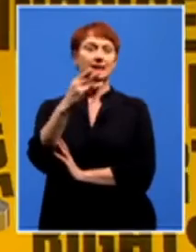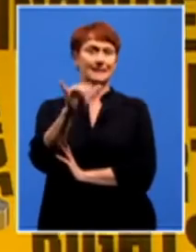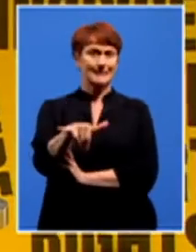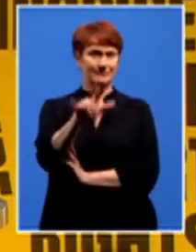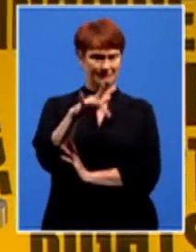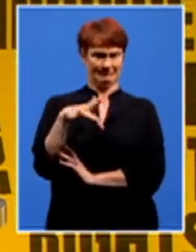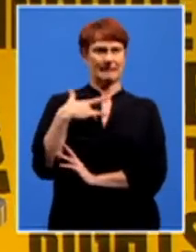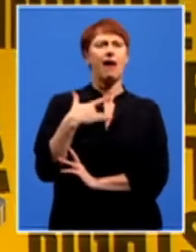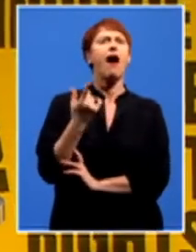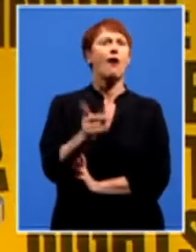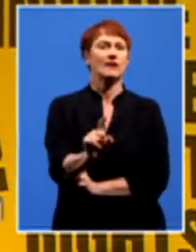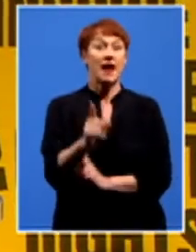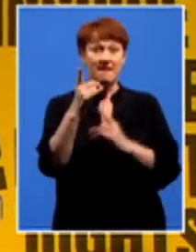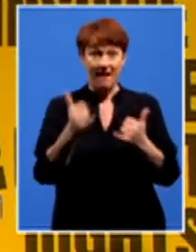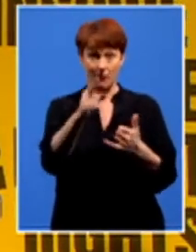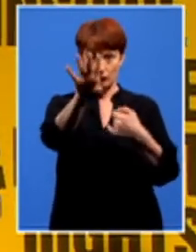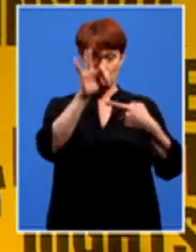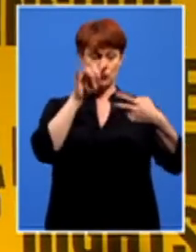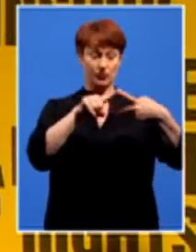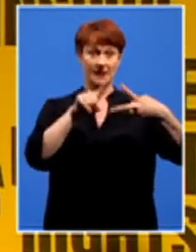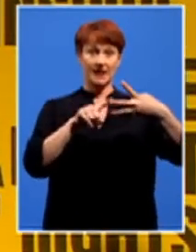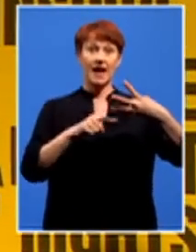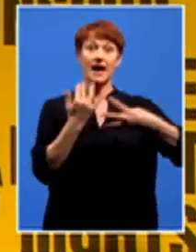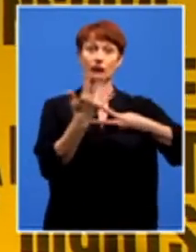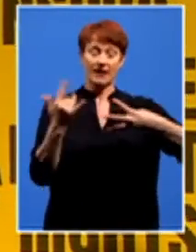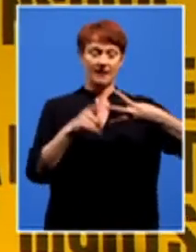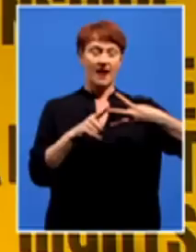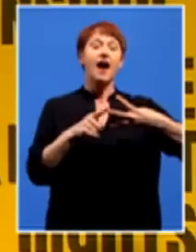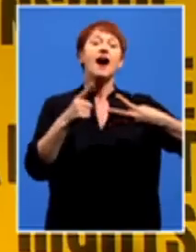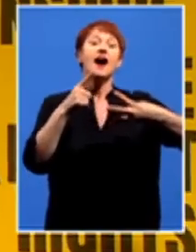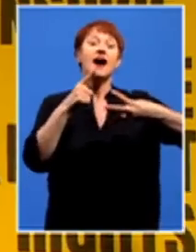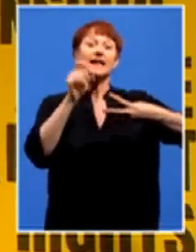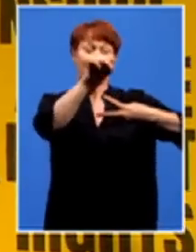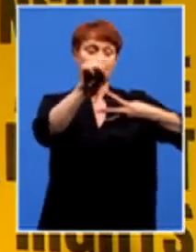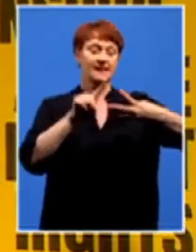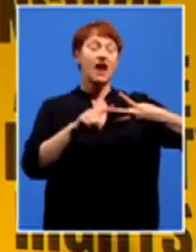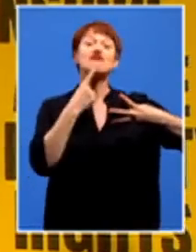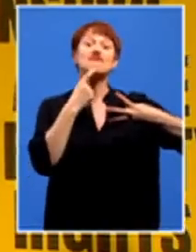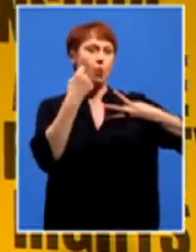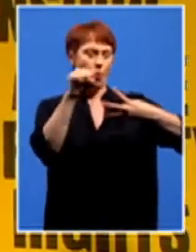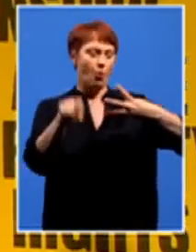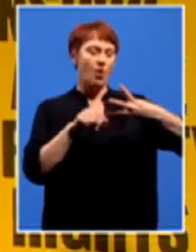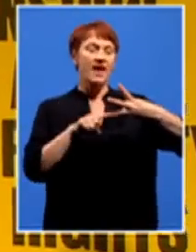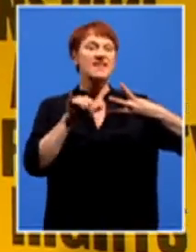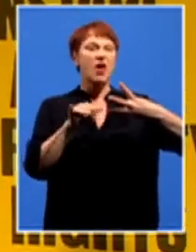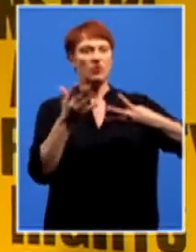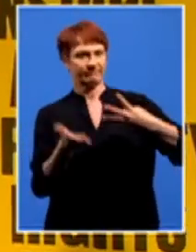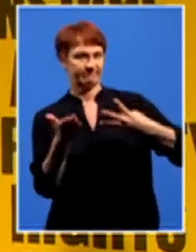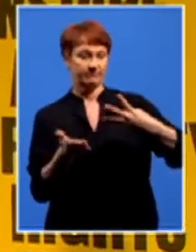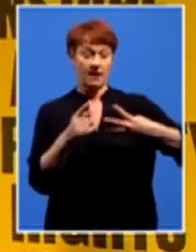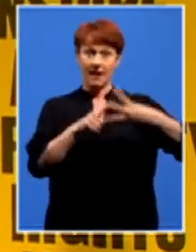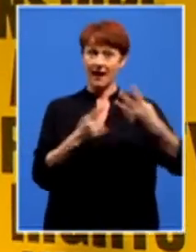open. Choose from 3 colors. Green is yes, yellow is maybe, red is no. And of course, you can interact with our poll